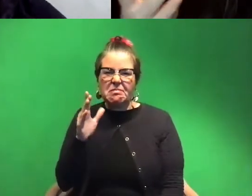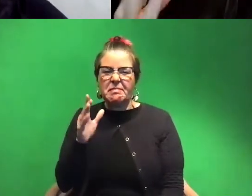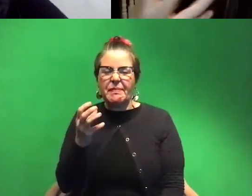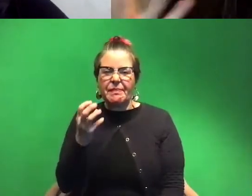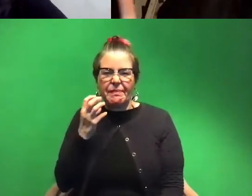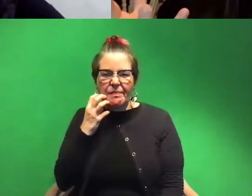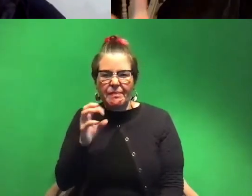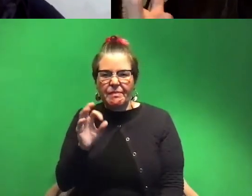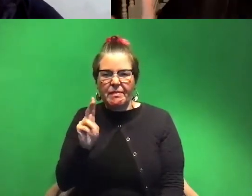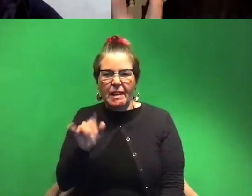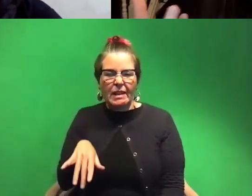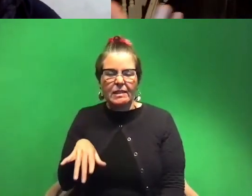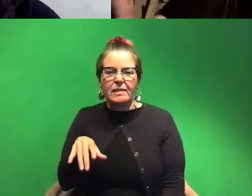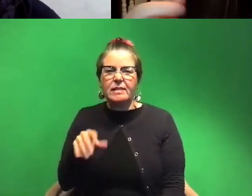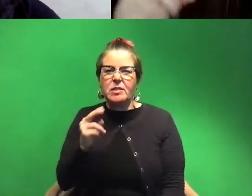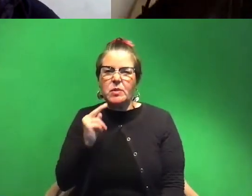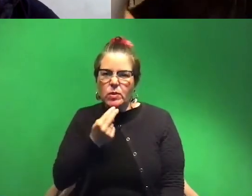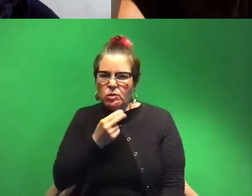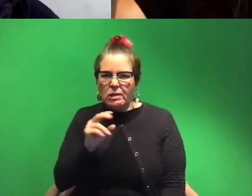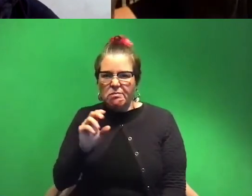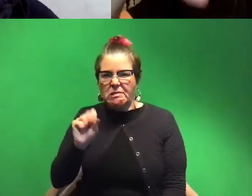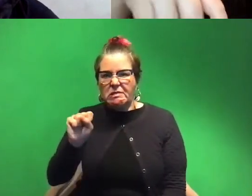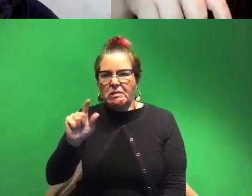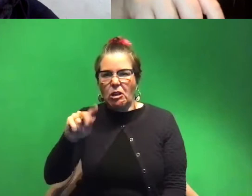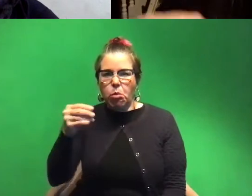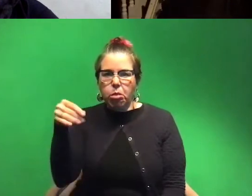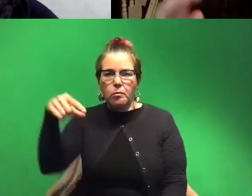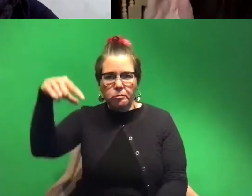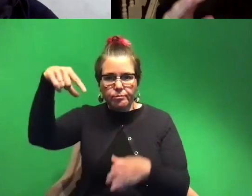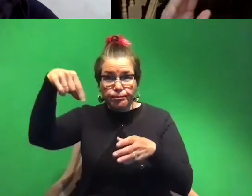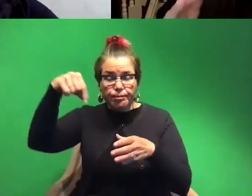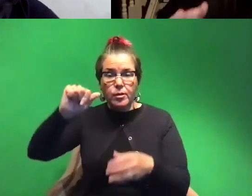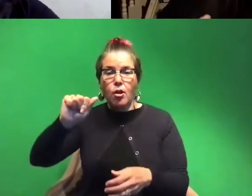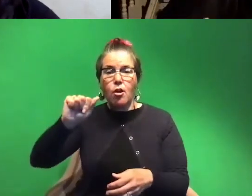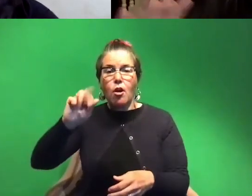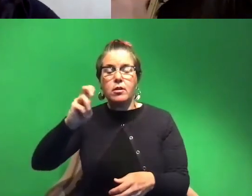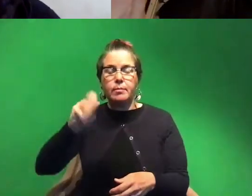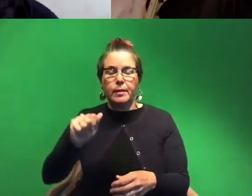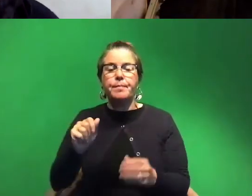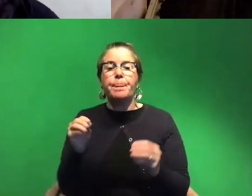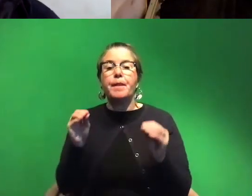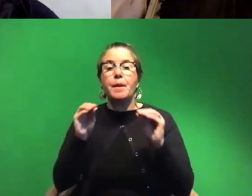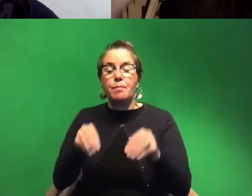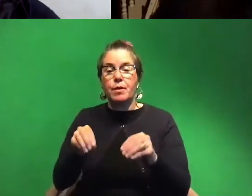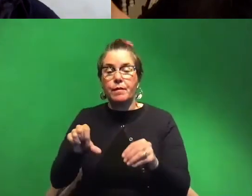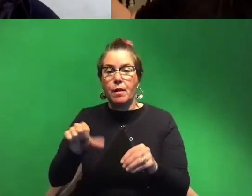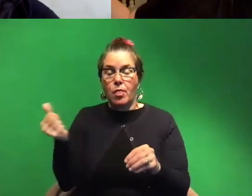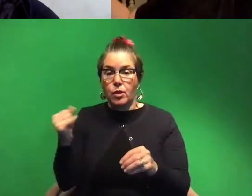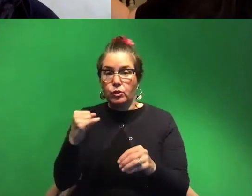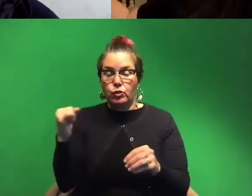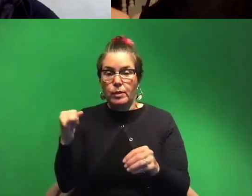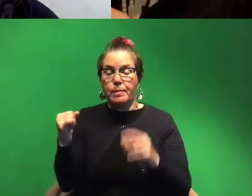fatty nutrient sludge basically. And we dropped that in the Artemia, and then we put the mysids literally in like